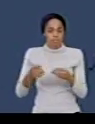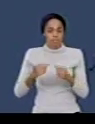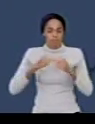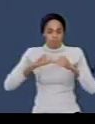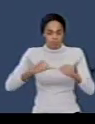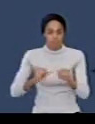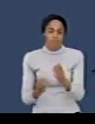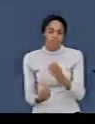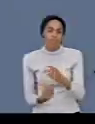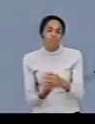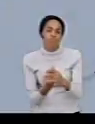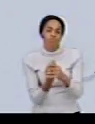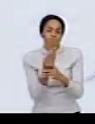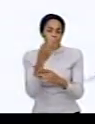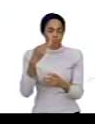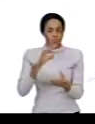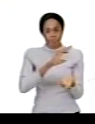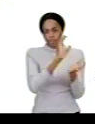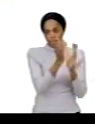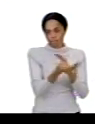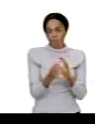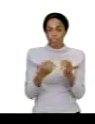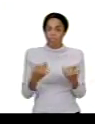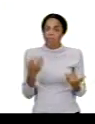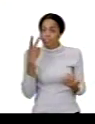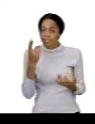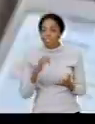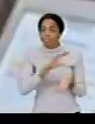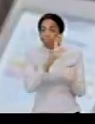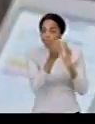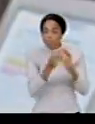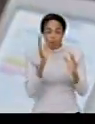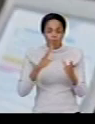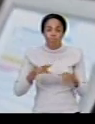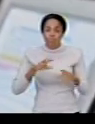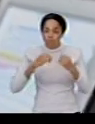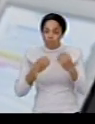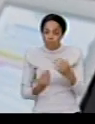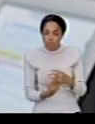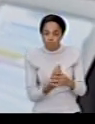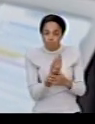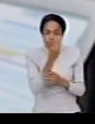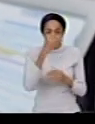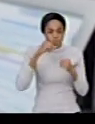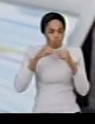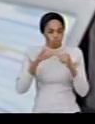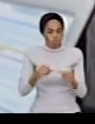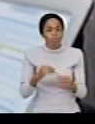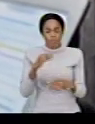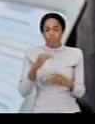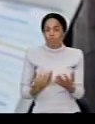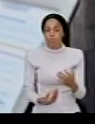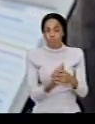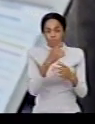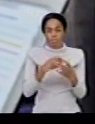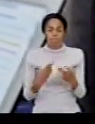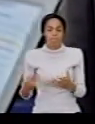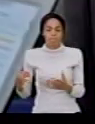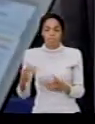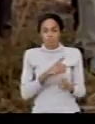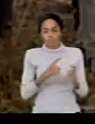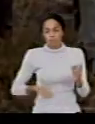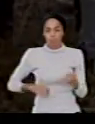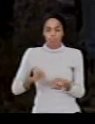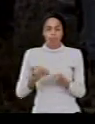converts. Those converts will be growing steadily, and they will be growing up in the things of the Lord. Number three, it will also